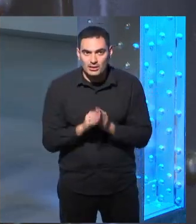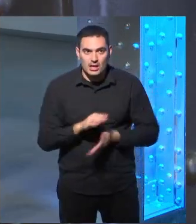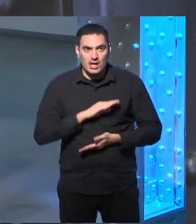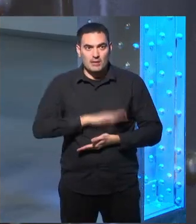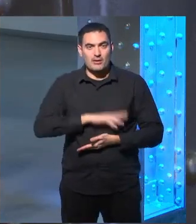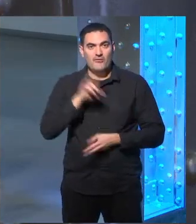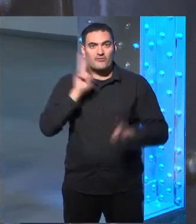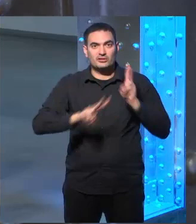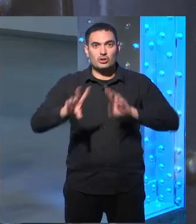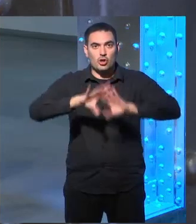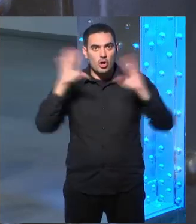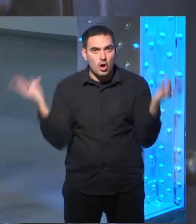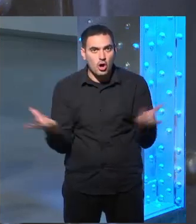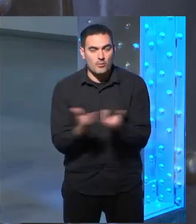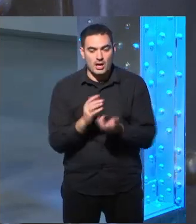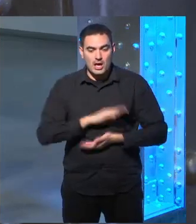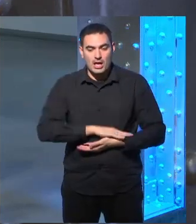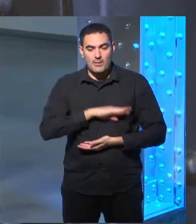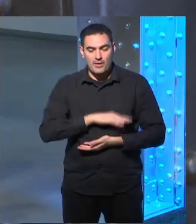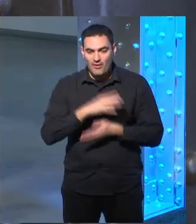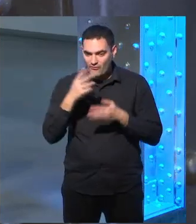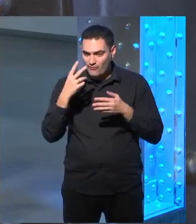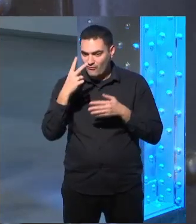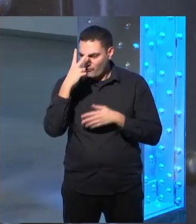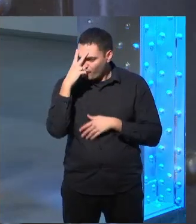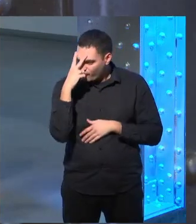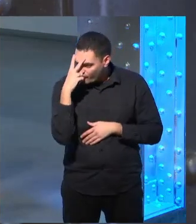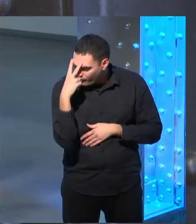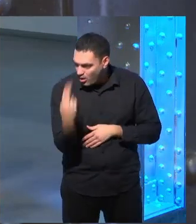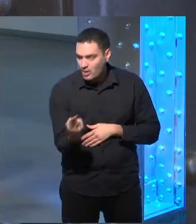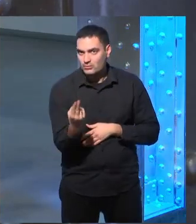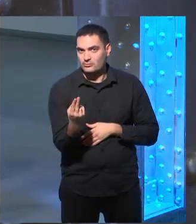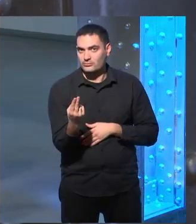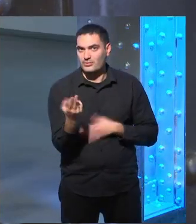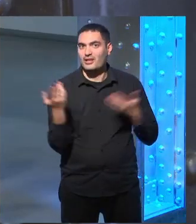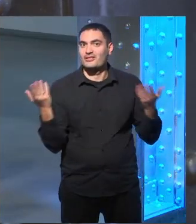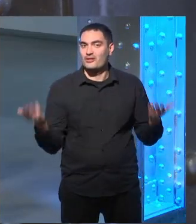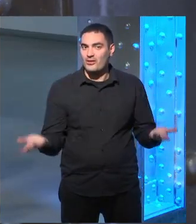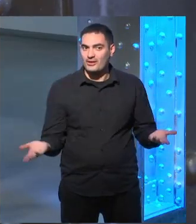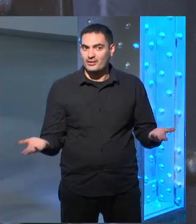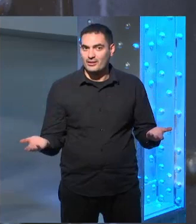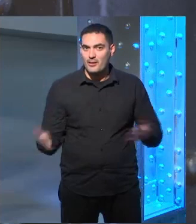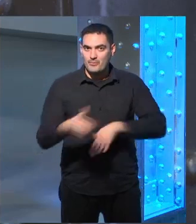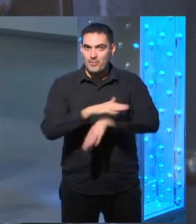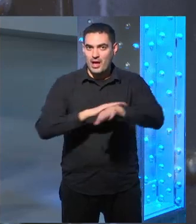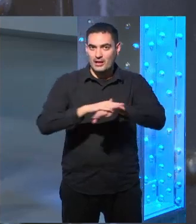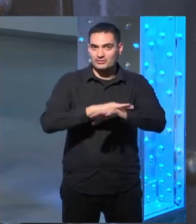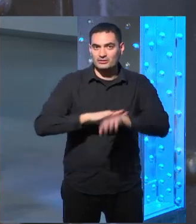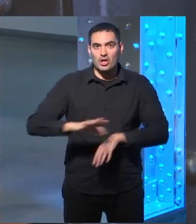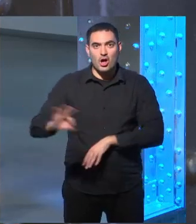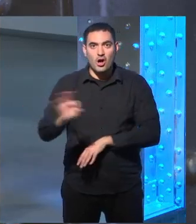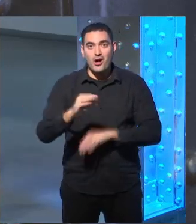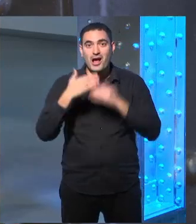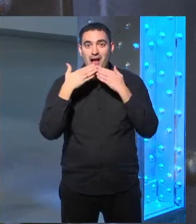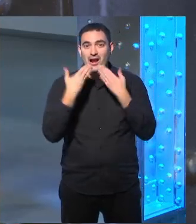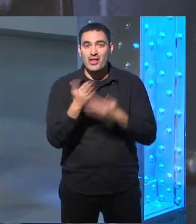synthesis, global view, skill to focus on certain aspects. So thanks to